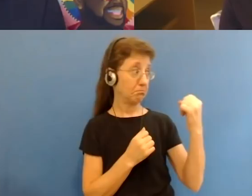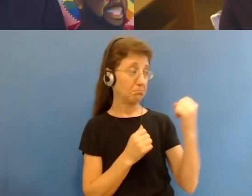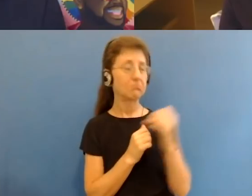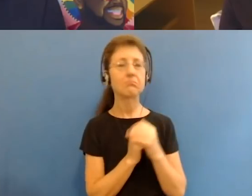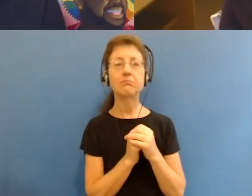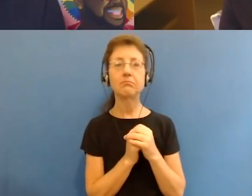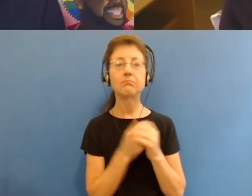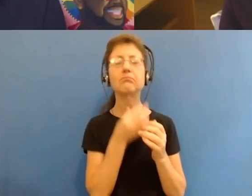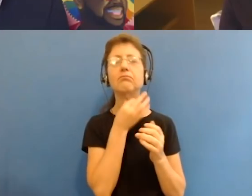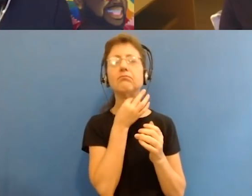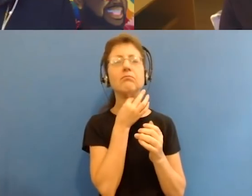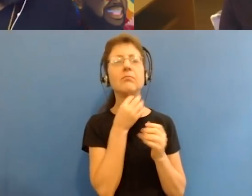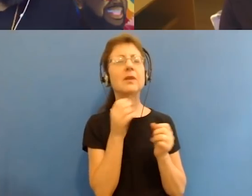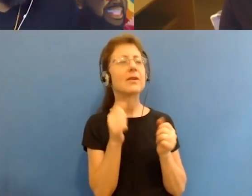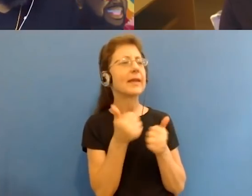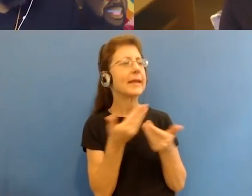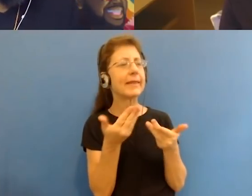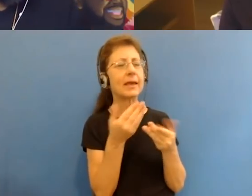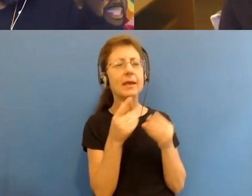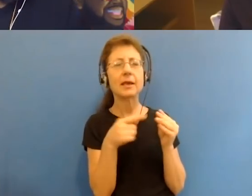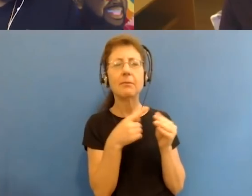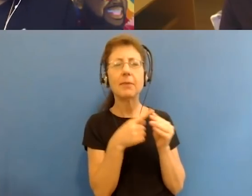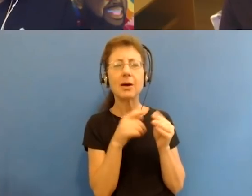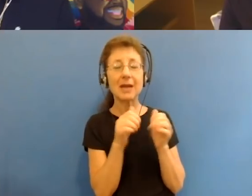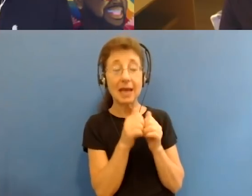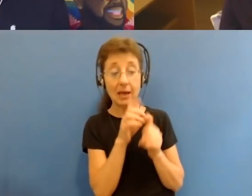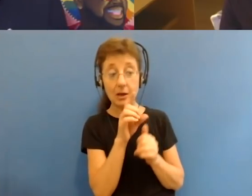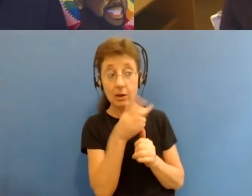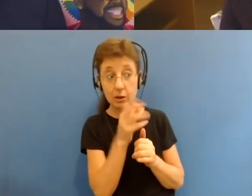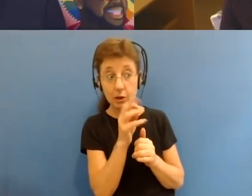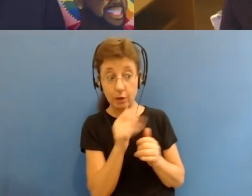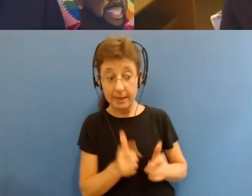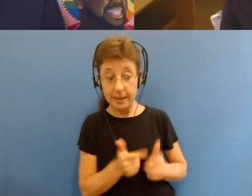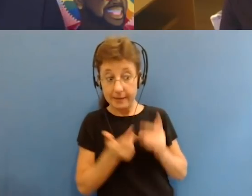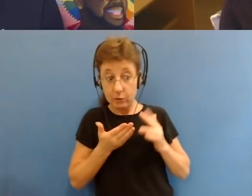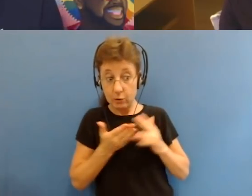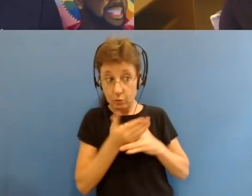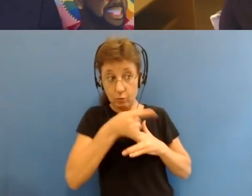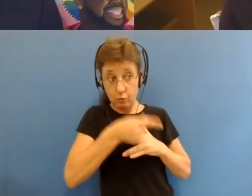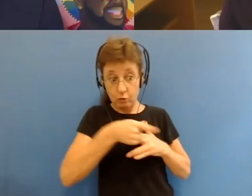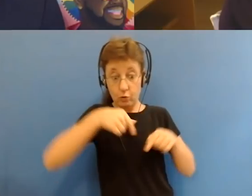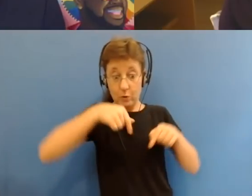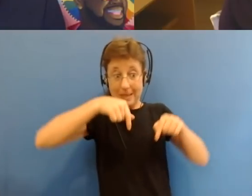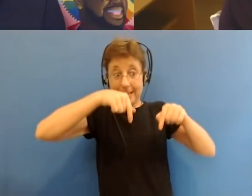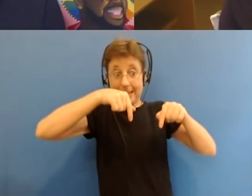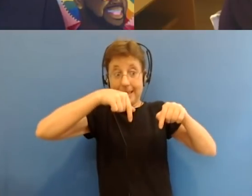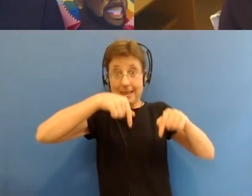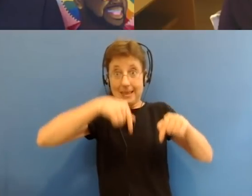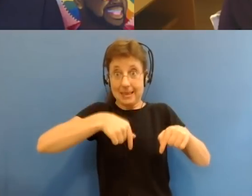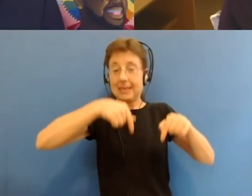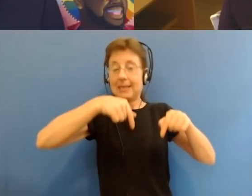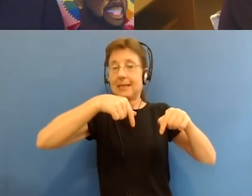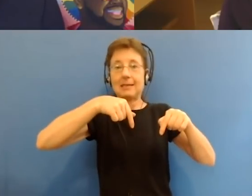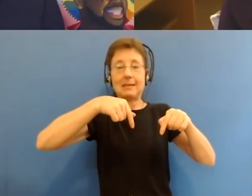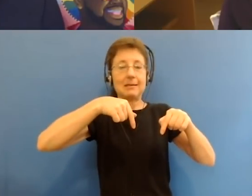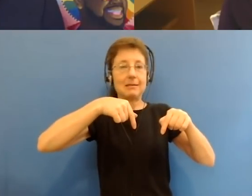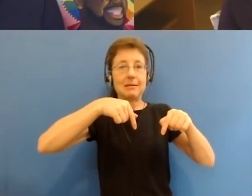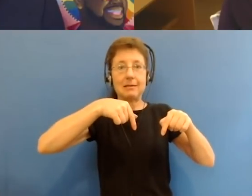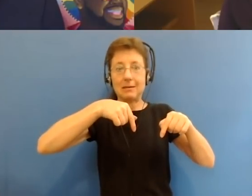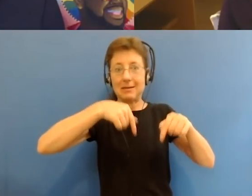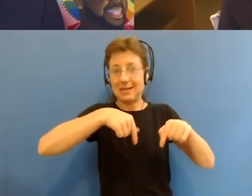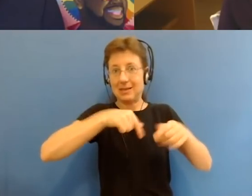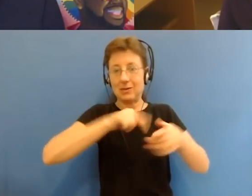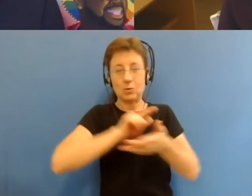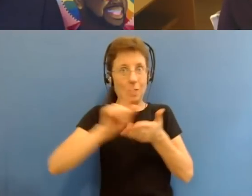shifting or notable about how the Dharma is living through you right in this particular week